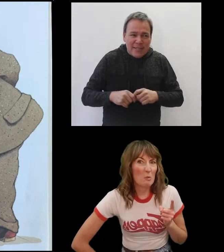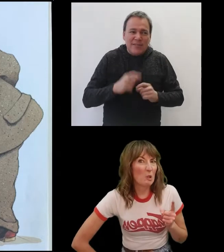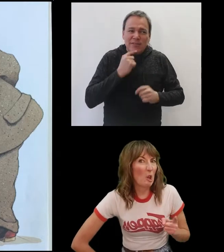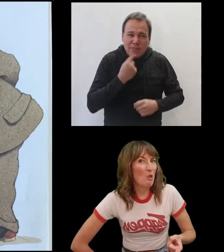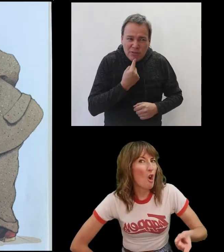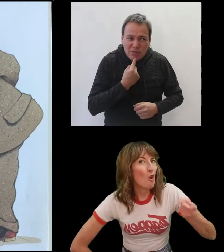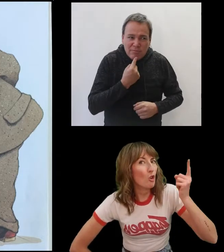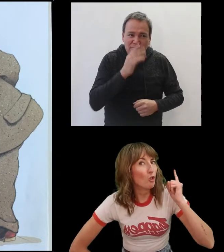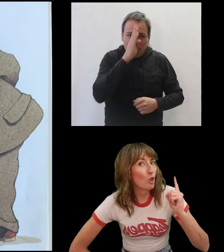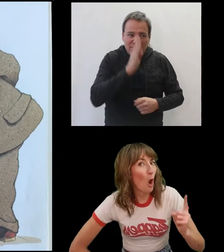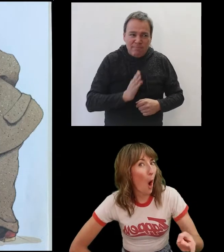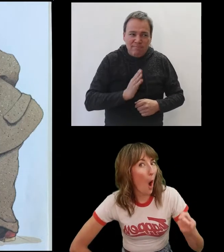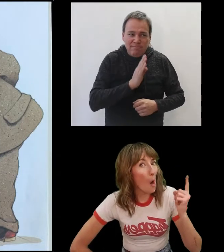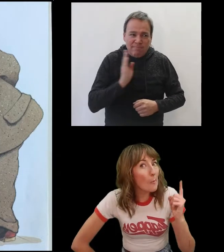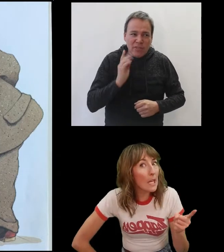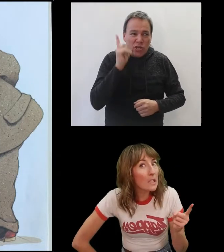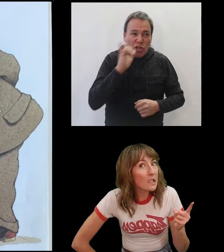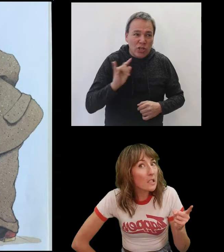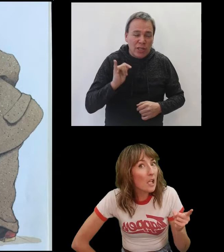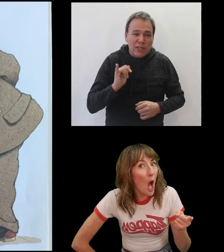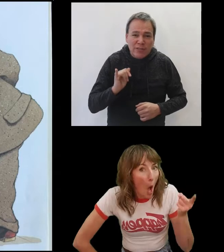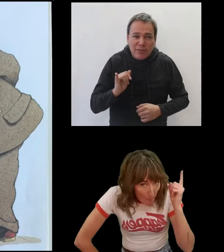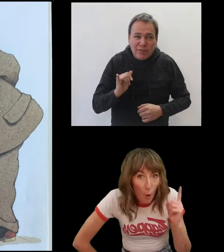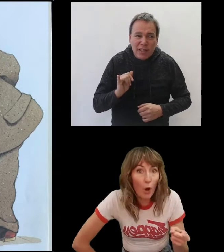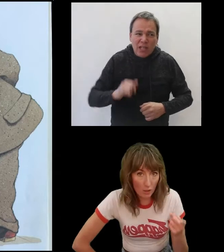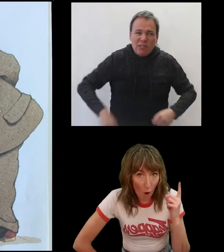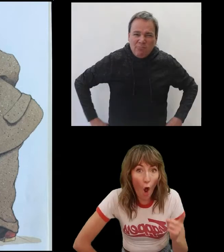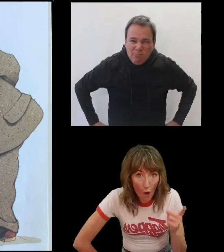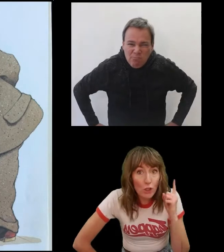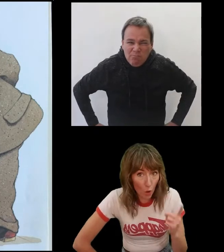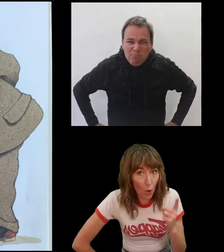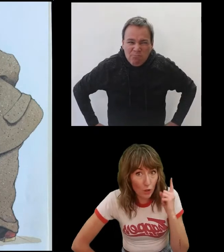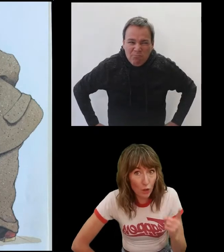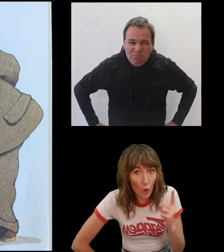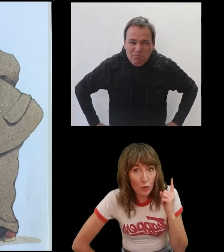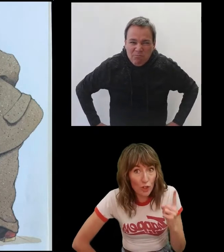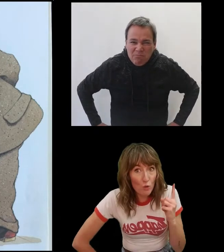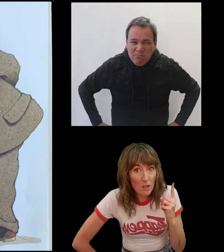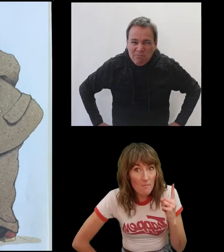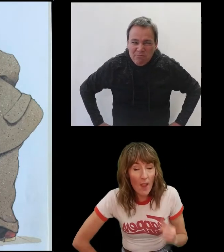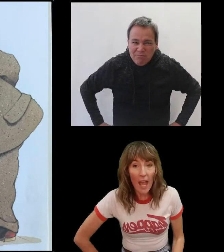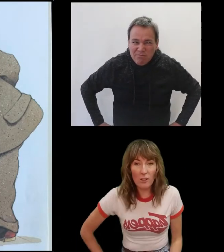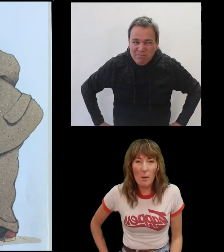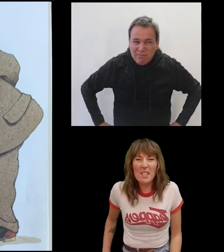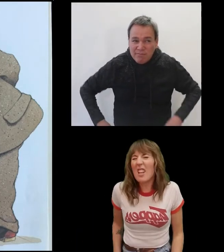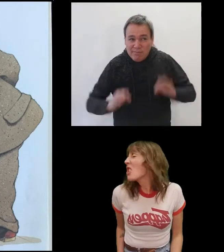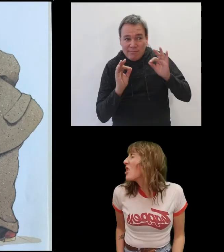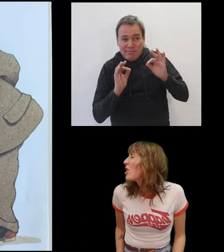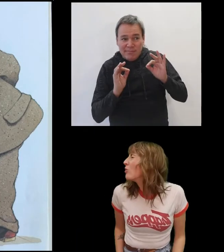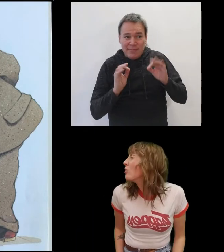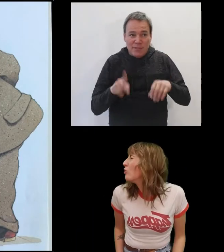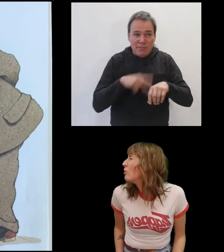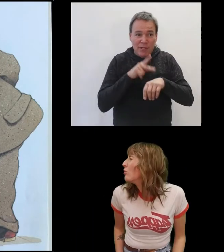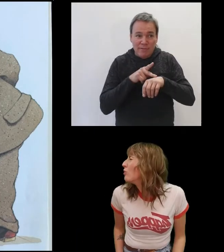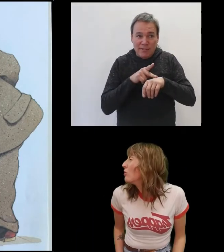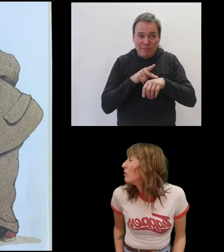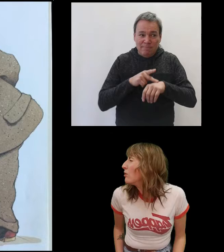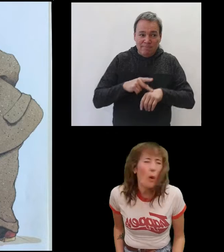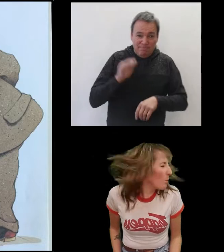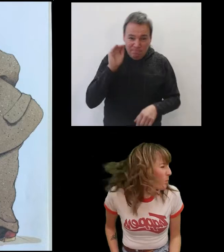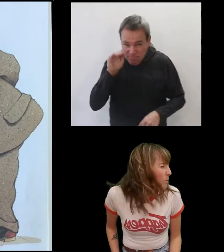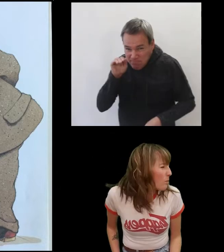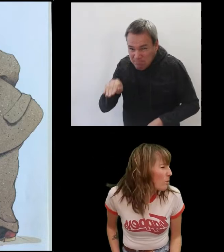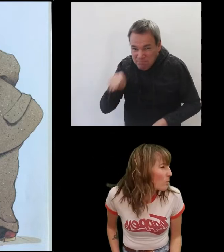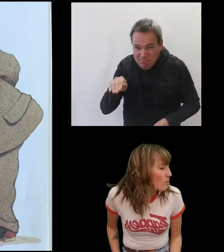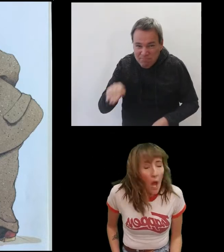And the principal said, "Thomas, put on your snowsuit." And Thomas said,